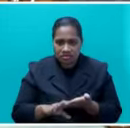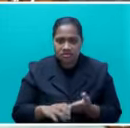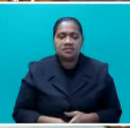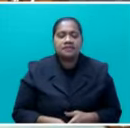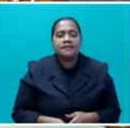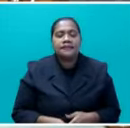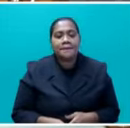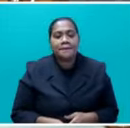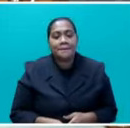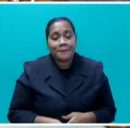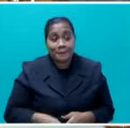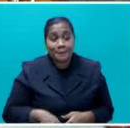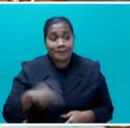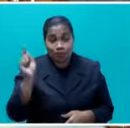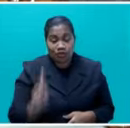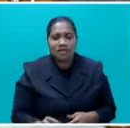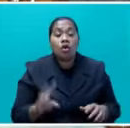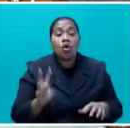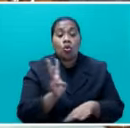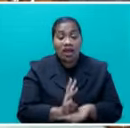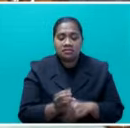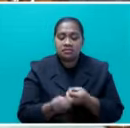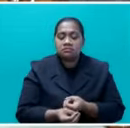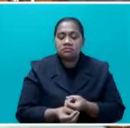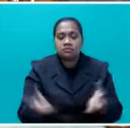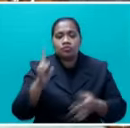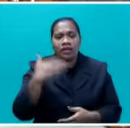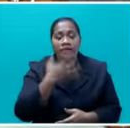cost. To date, Walesi has distributed